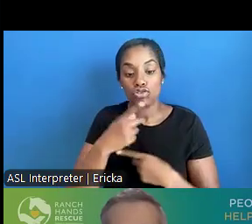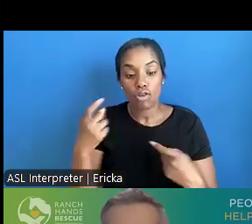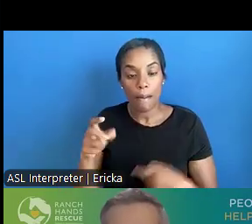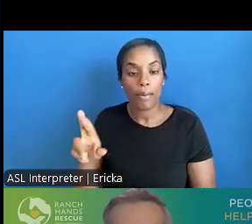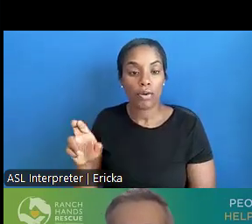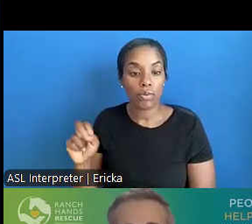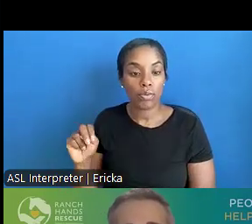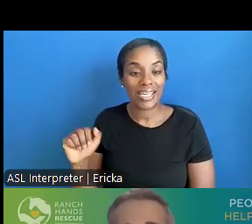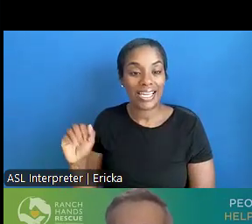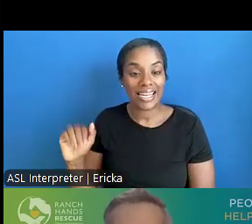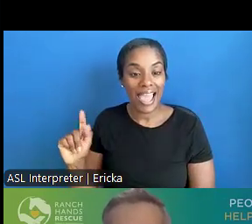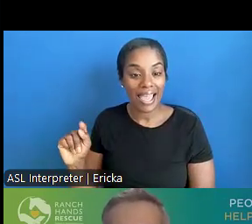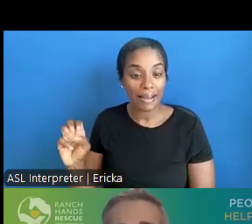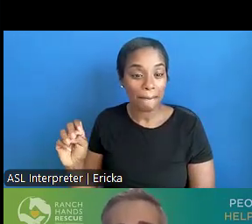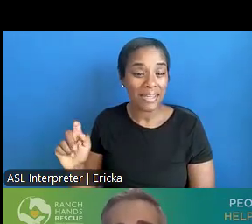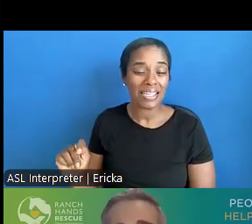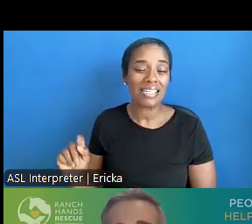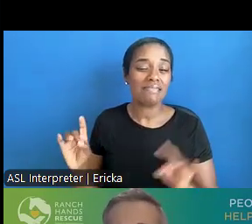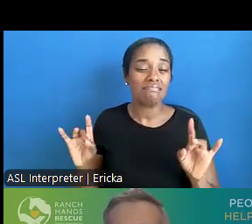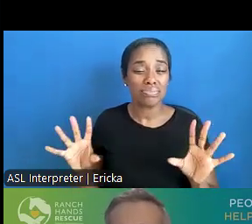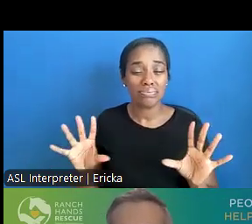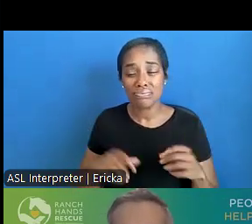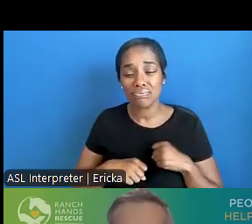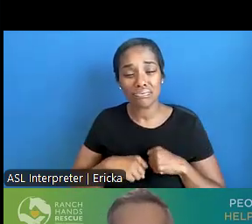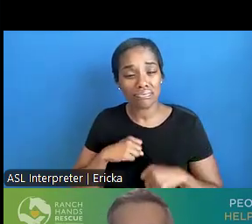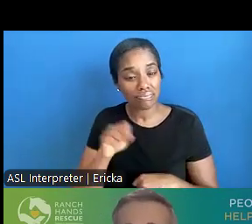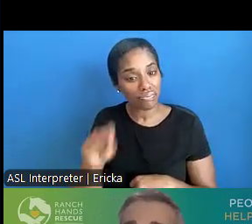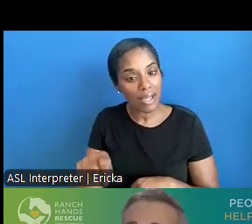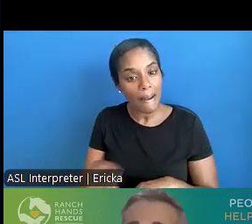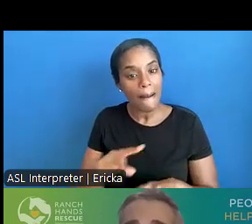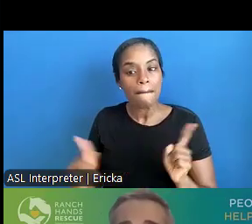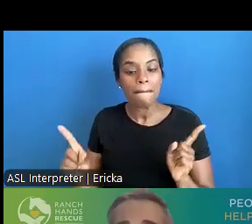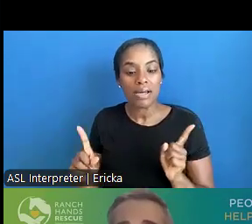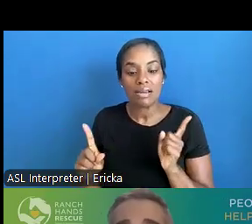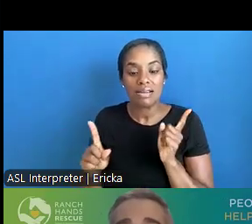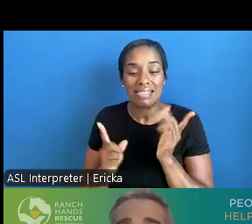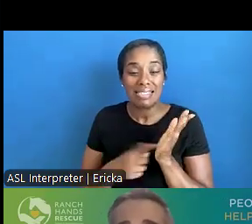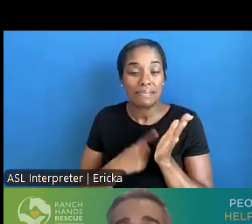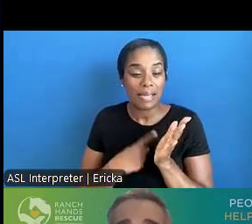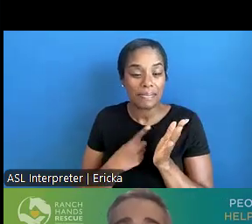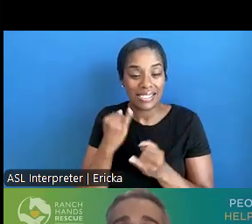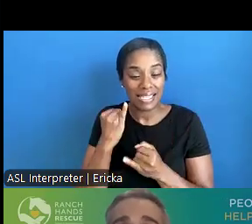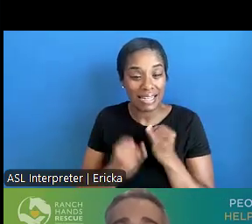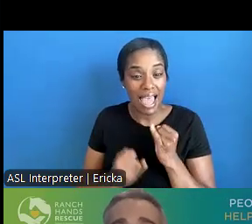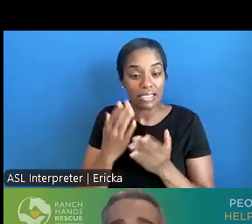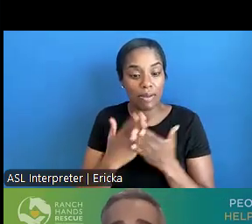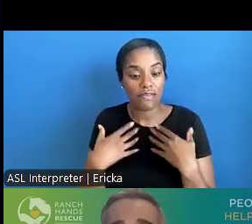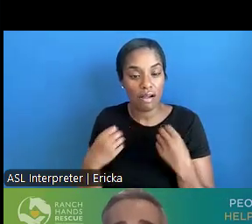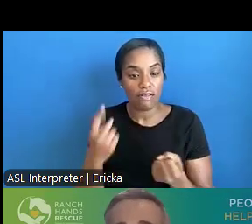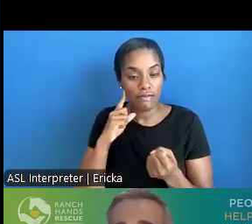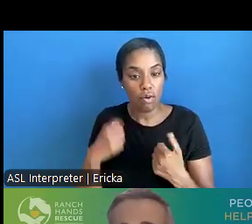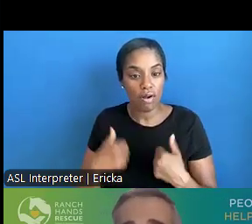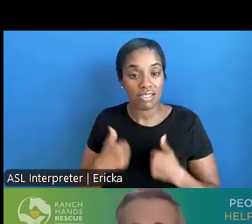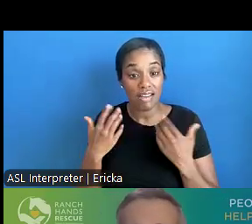It's still horrific and it's still heartbreaking. And oftentimes it's the last holdout in recovery for a survivor. What they did